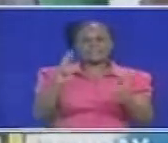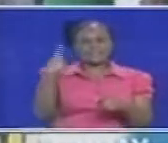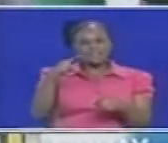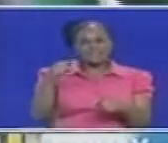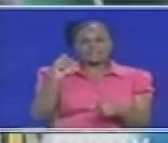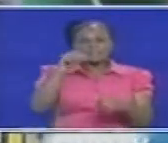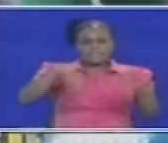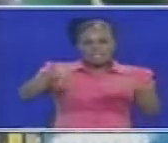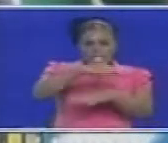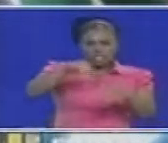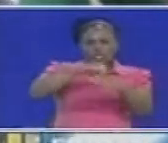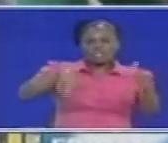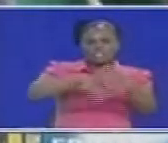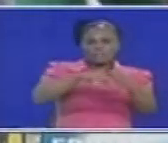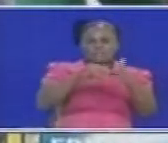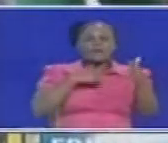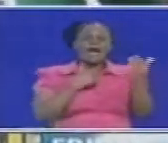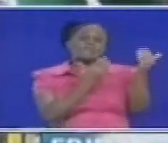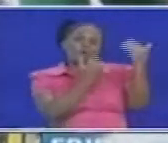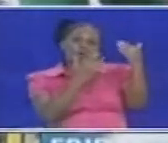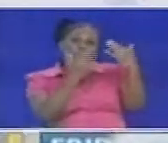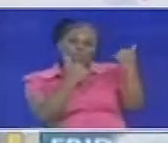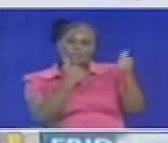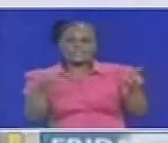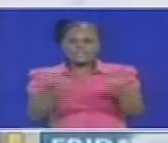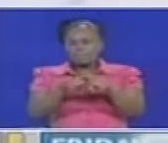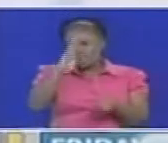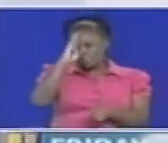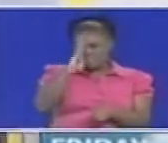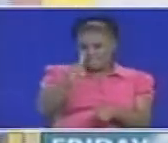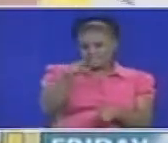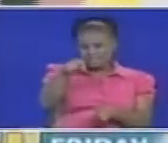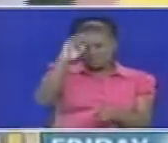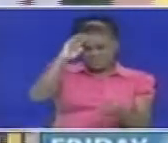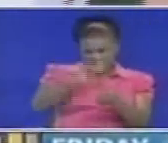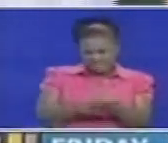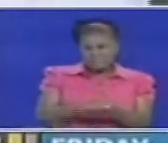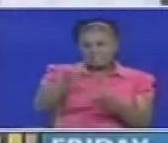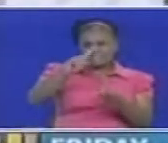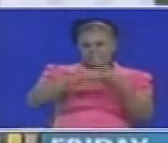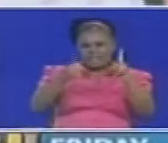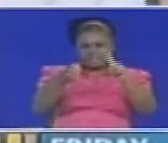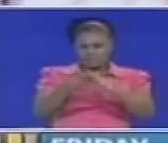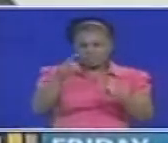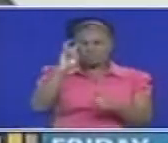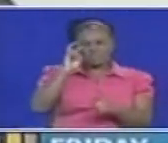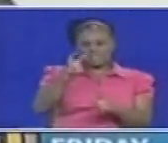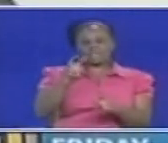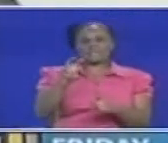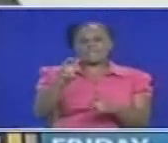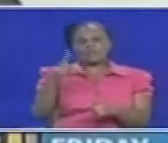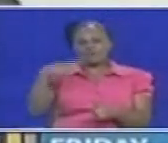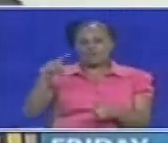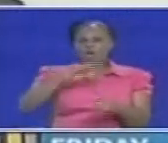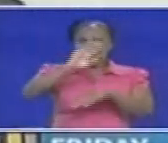Stars failed to be at its optimal best in the recent years, but on Sunday, soccer enthusiasts believe that the side has what it takes not to sin at home. All